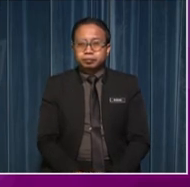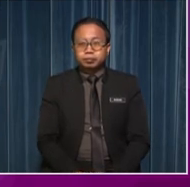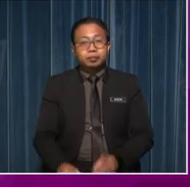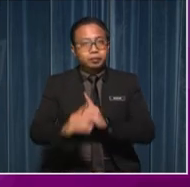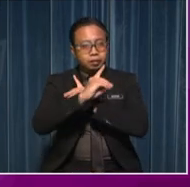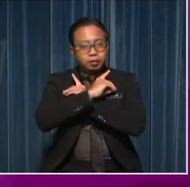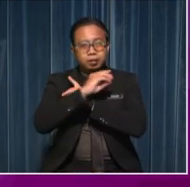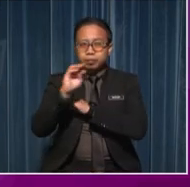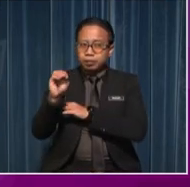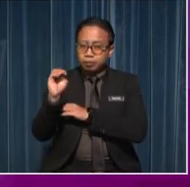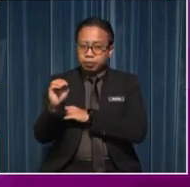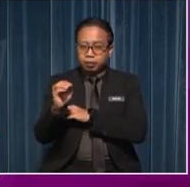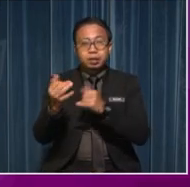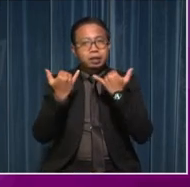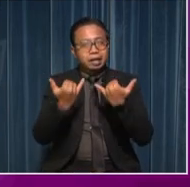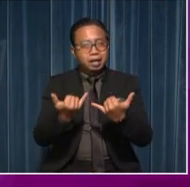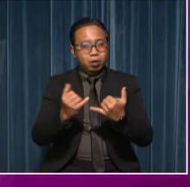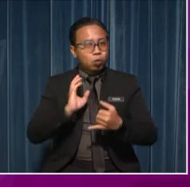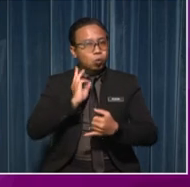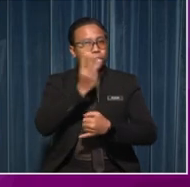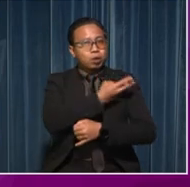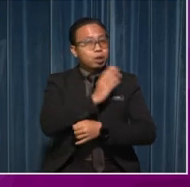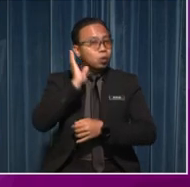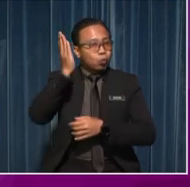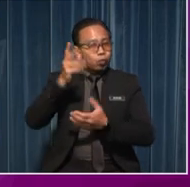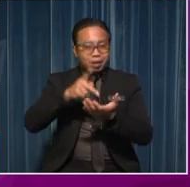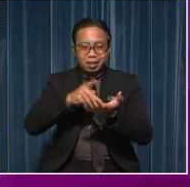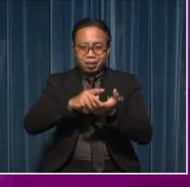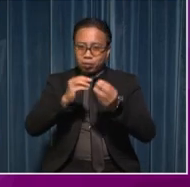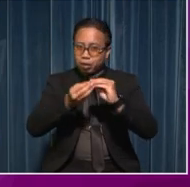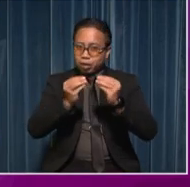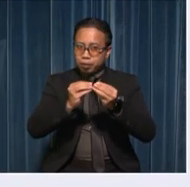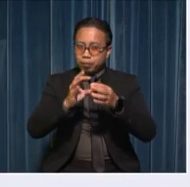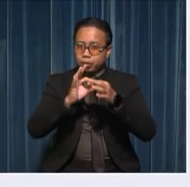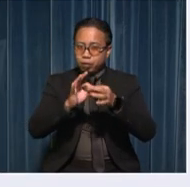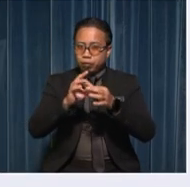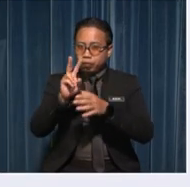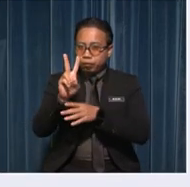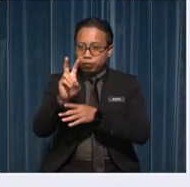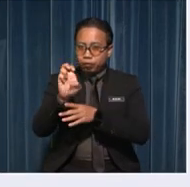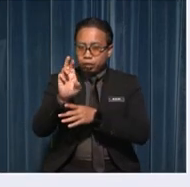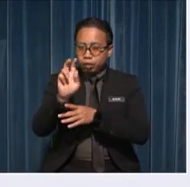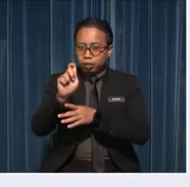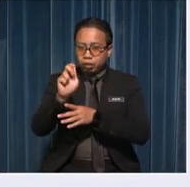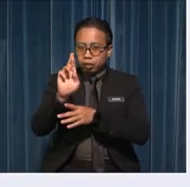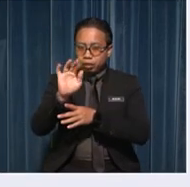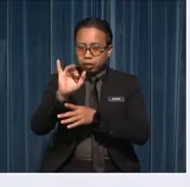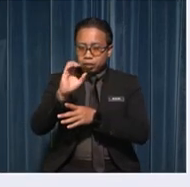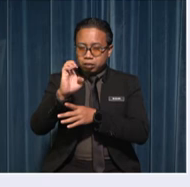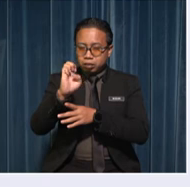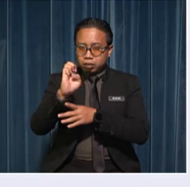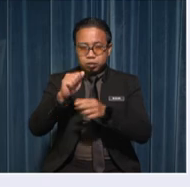Dear pupils, now we will count the number of vertices for each